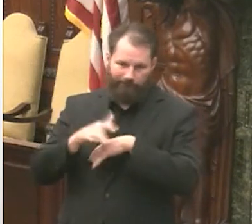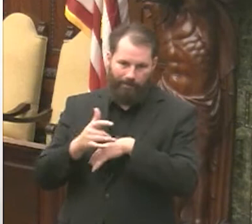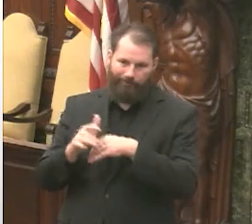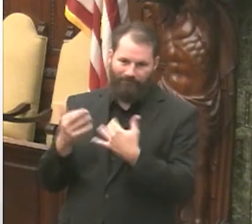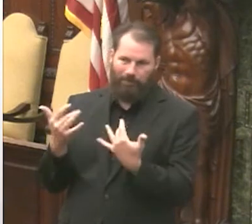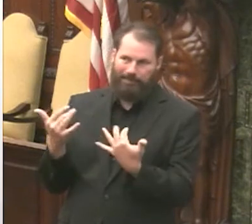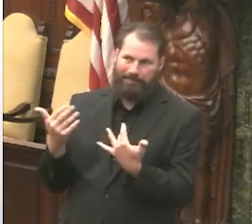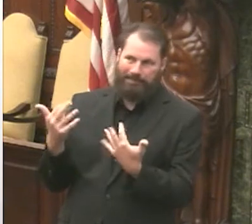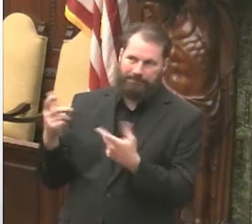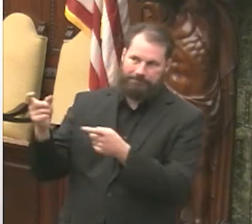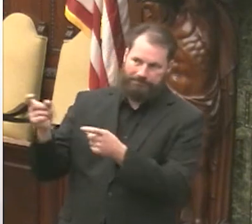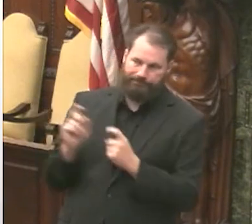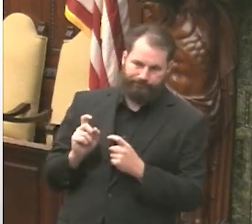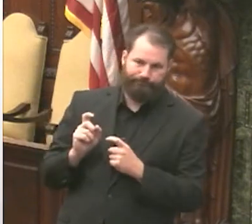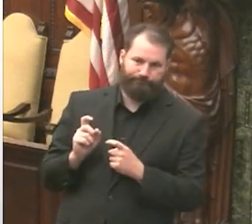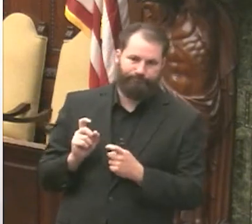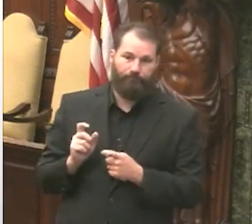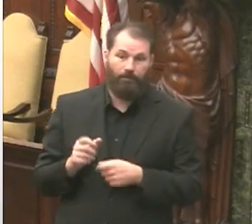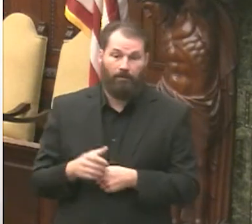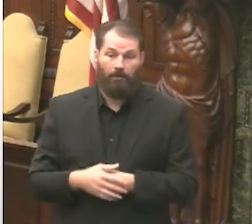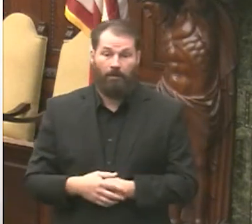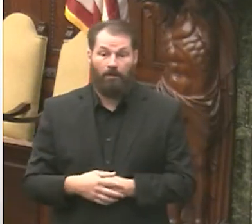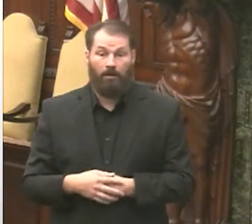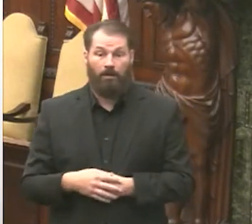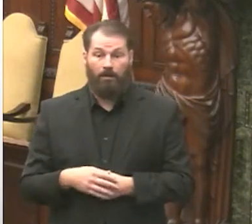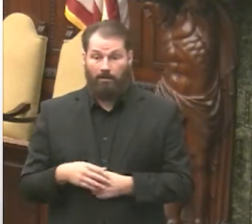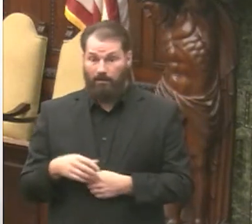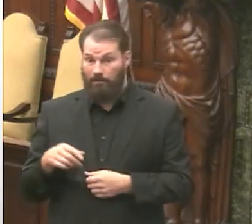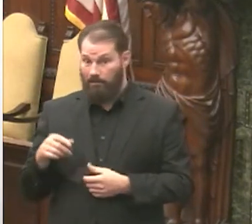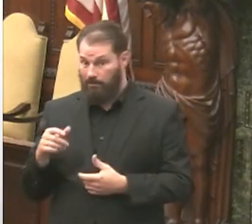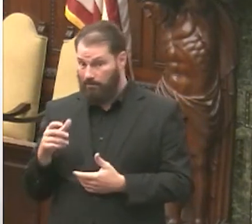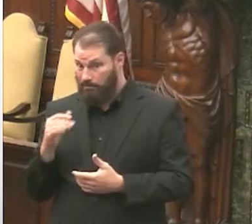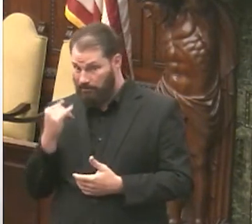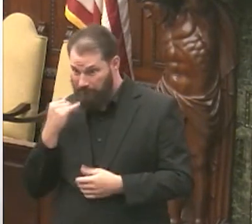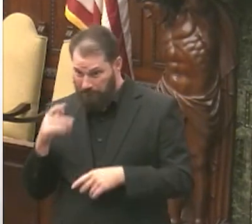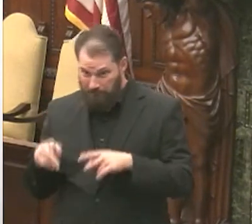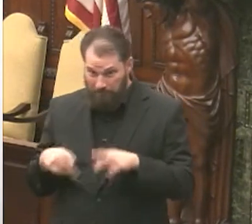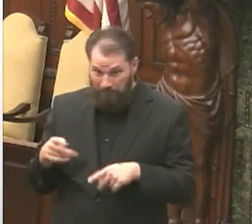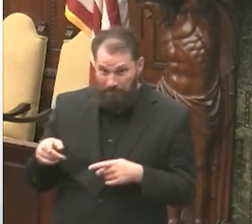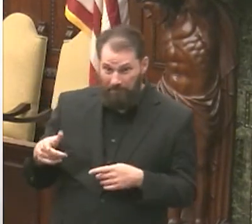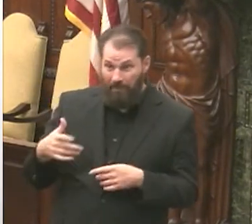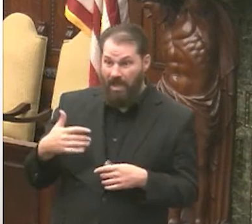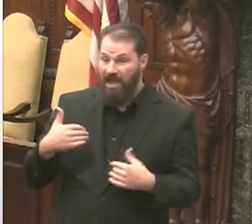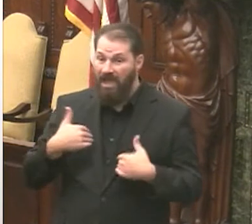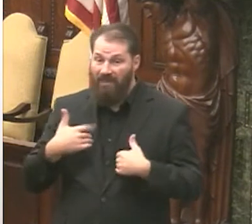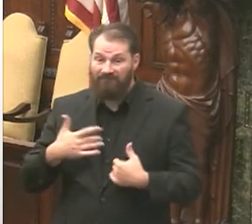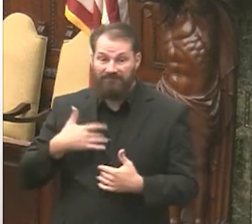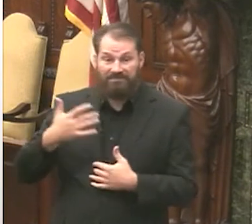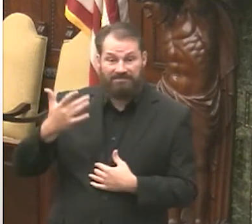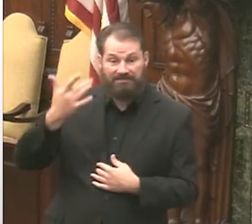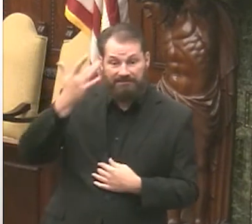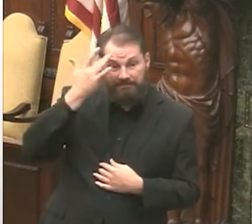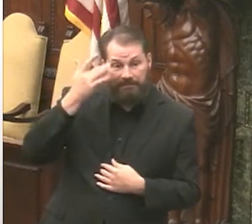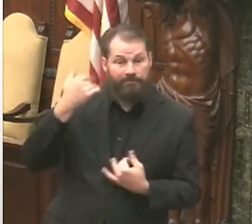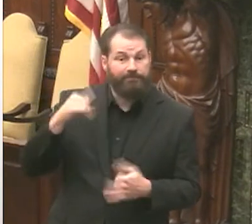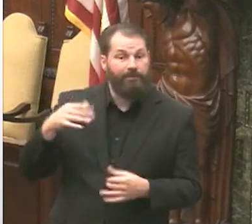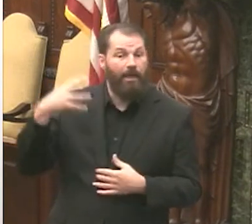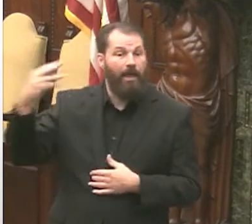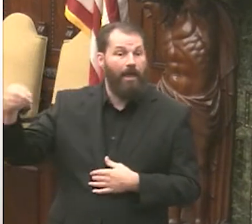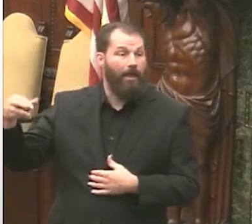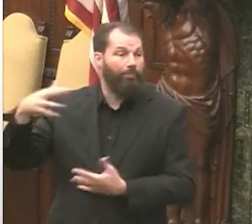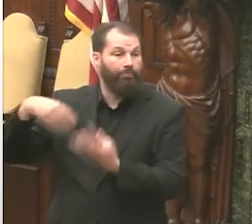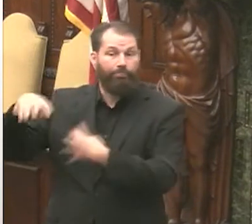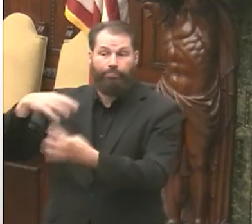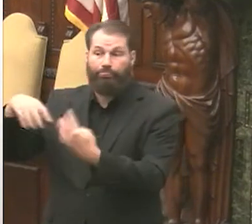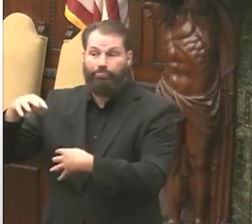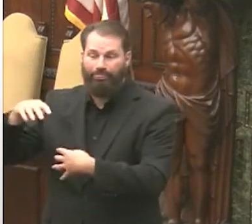who don't follow isolation and quarantine or don't get tested in the first place. Thank you. All right, thank you, Martin. Let's go to Manny